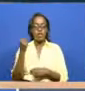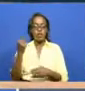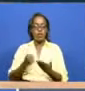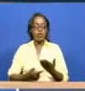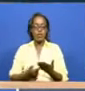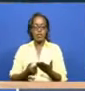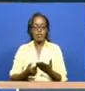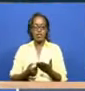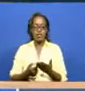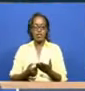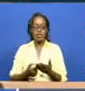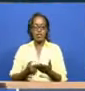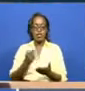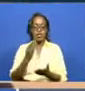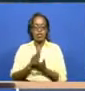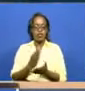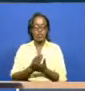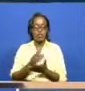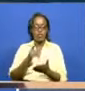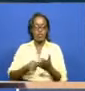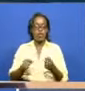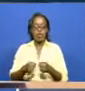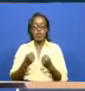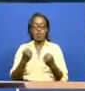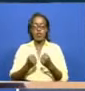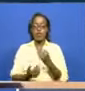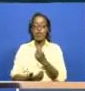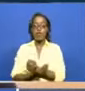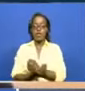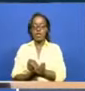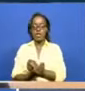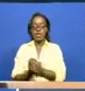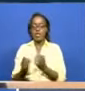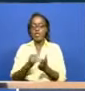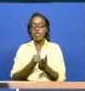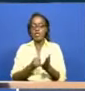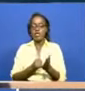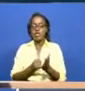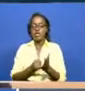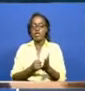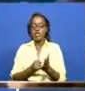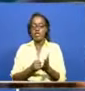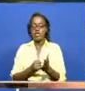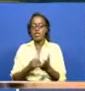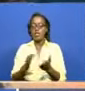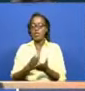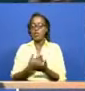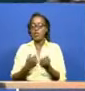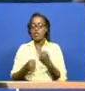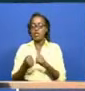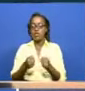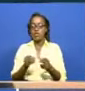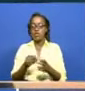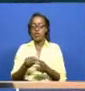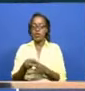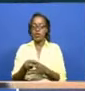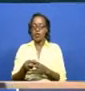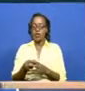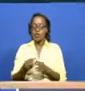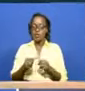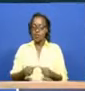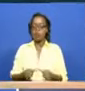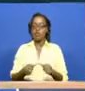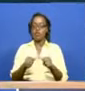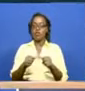see indeed if what happened in the morning it was just a one-off event, or this will continue.